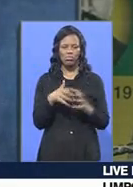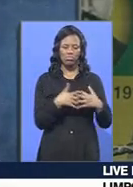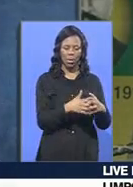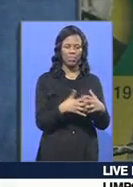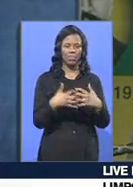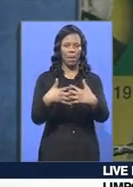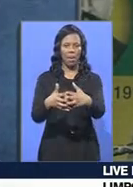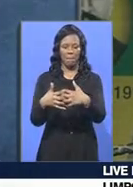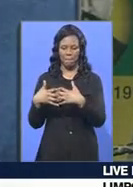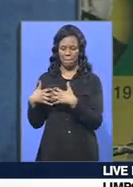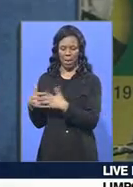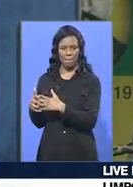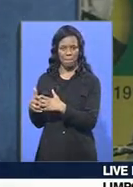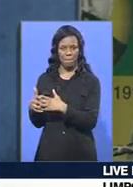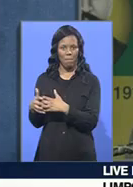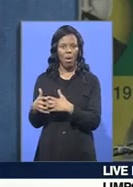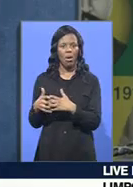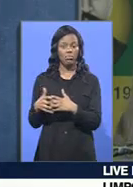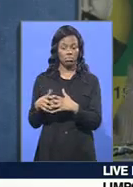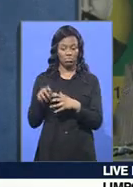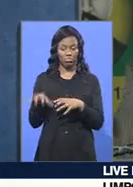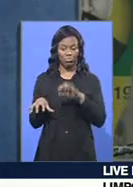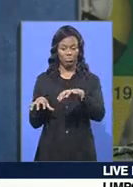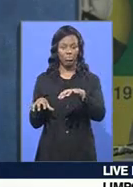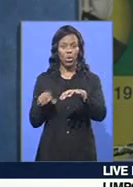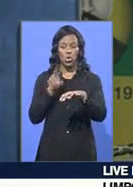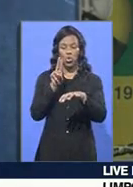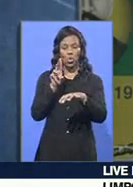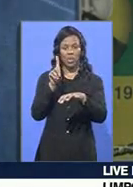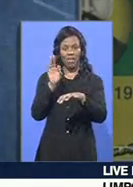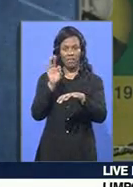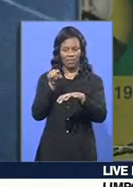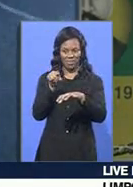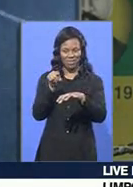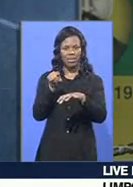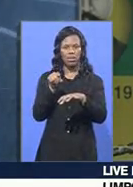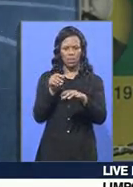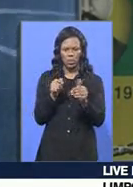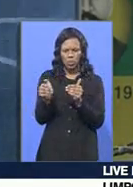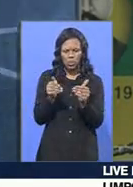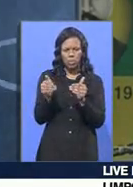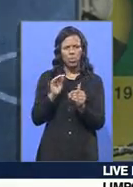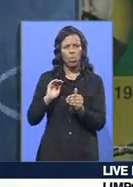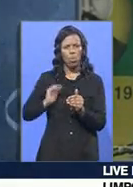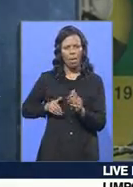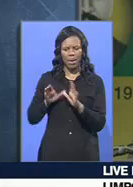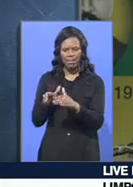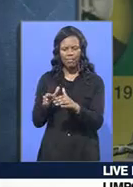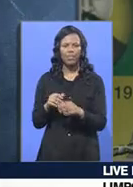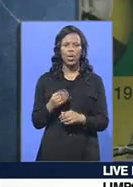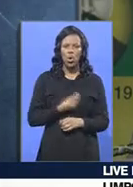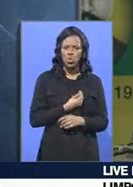together under the banner of the UDF, mobilizing women, youth,